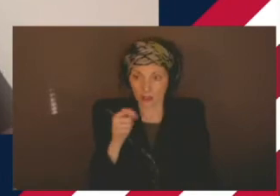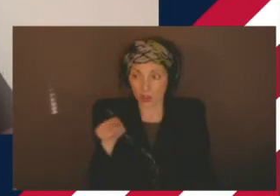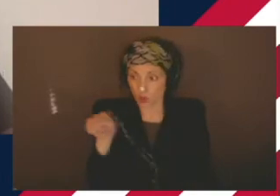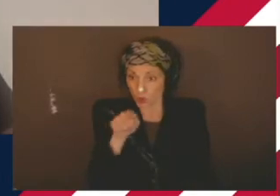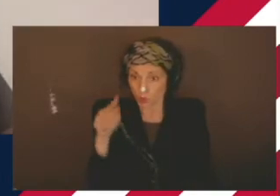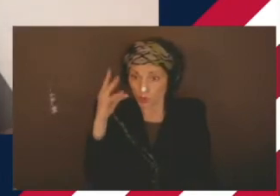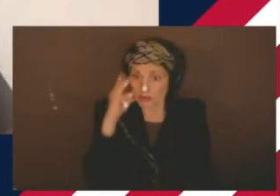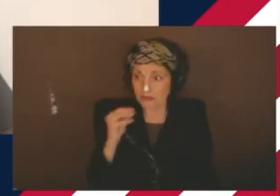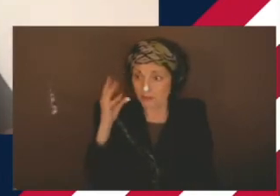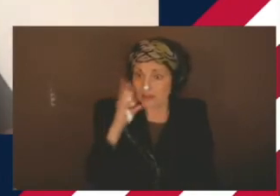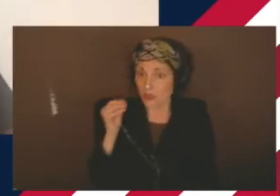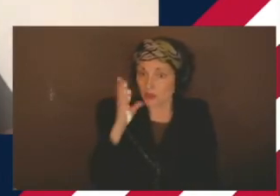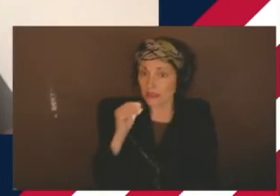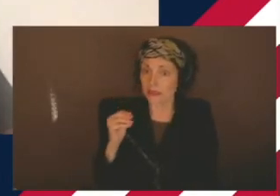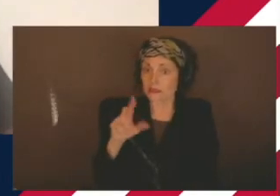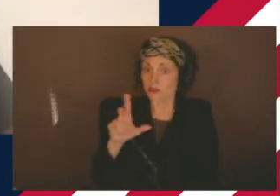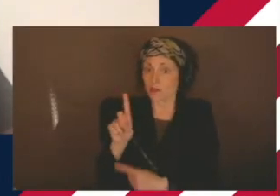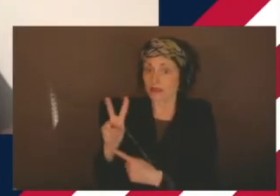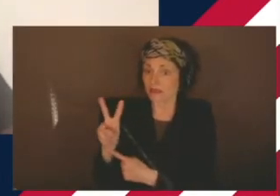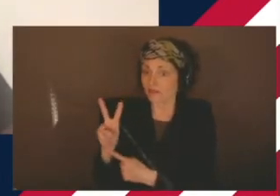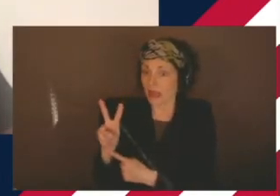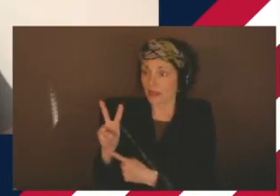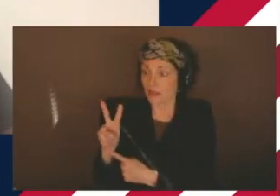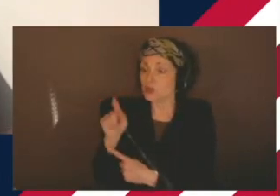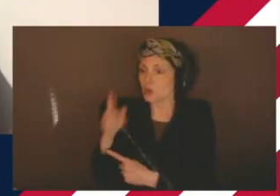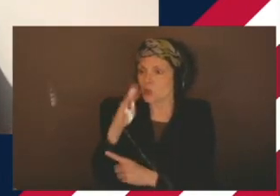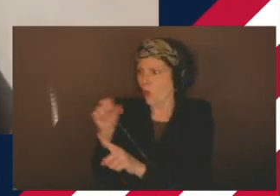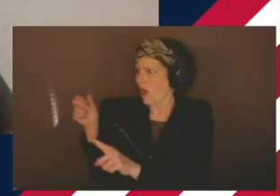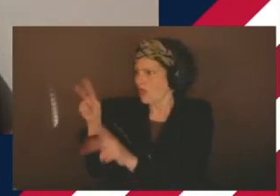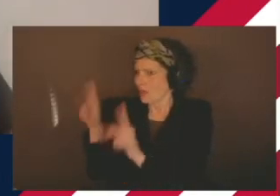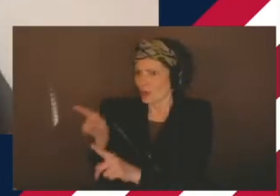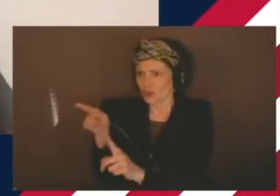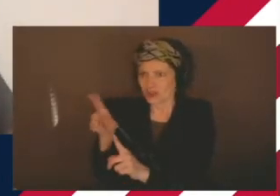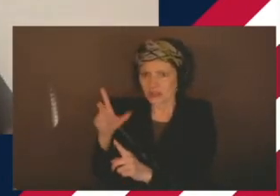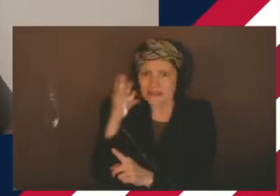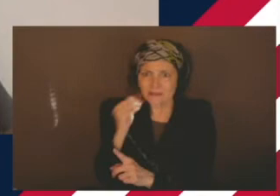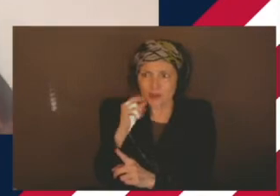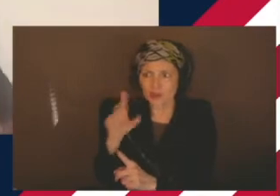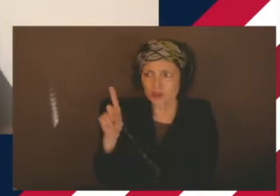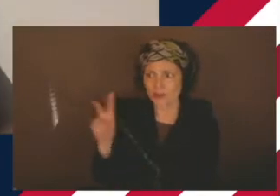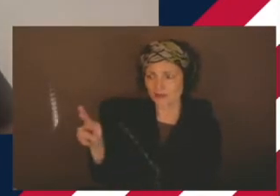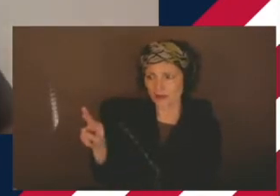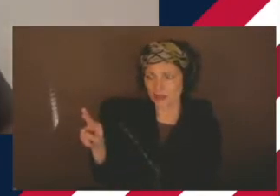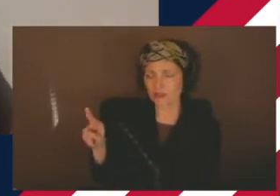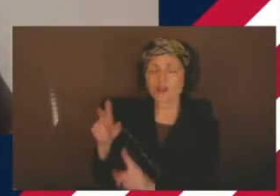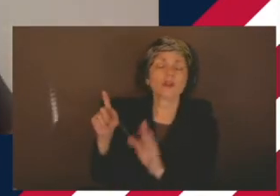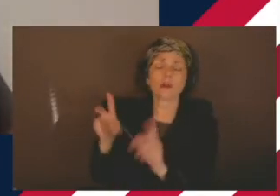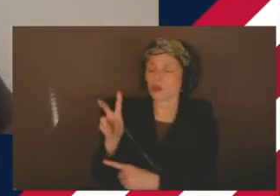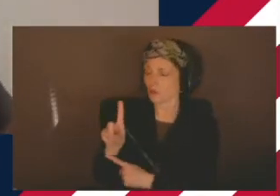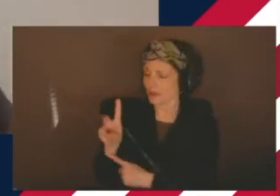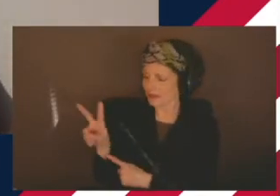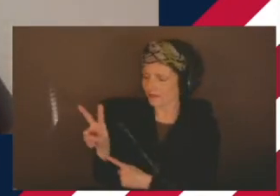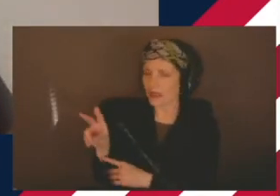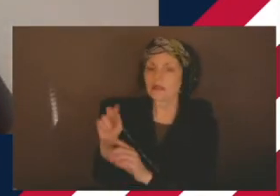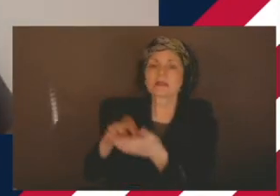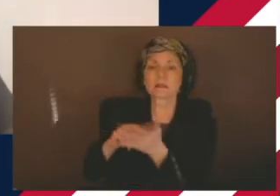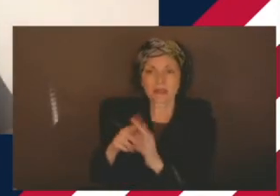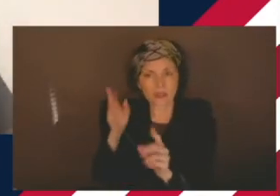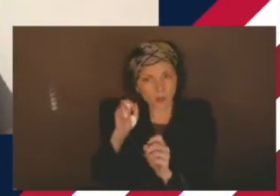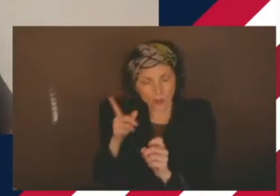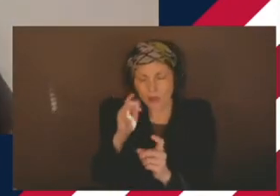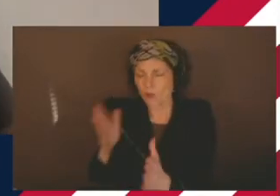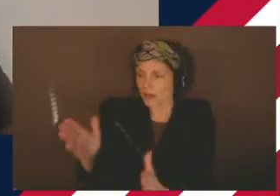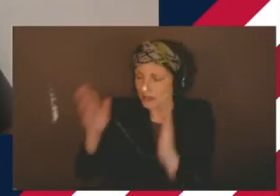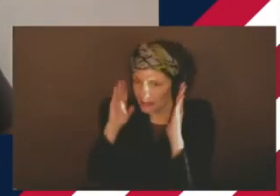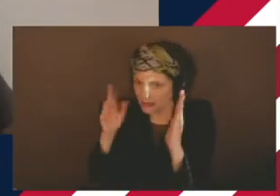of someone who's a victim of domestic violence, that we will provide the resources and we'll absolutely hear your needs, and that we will absolutely address the